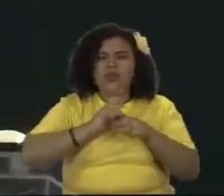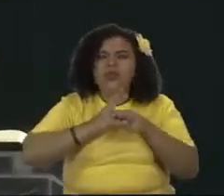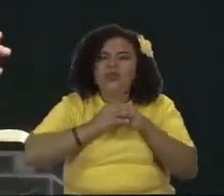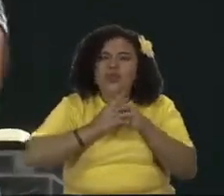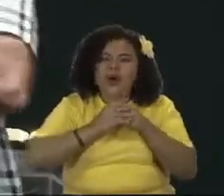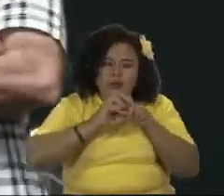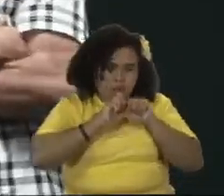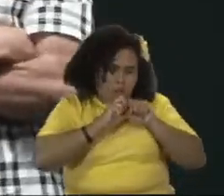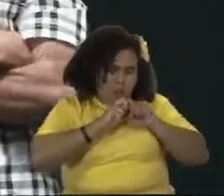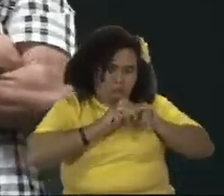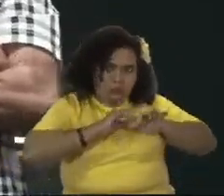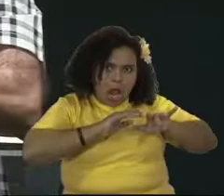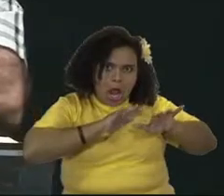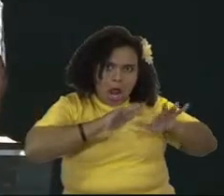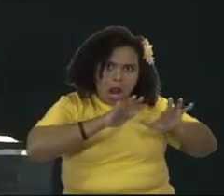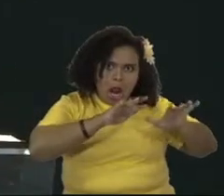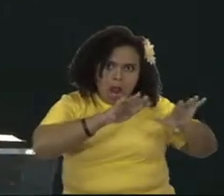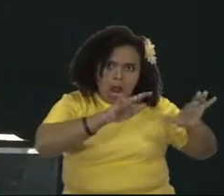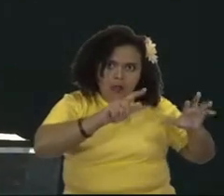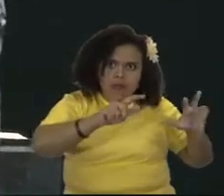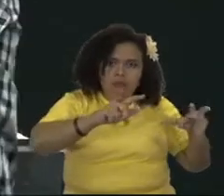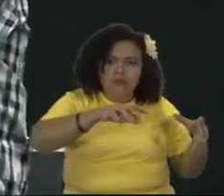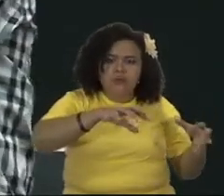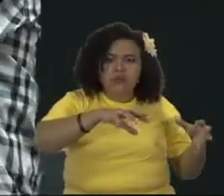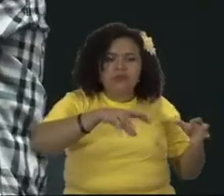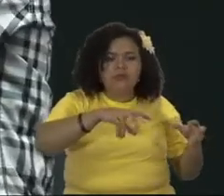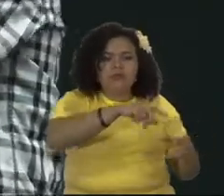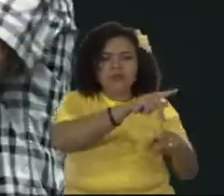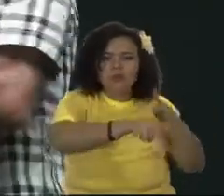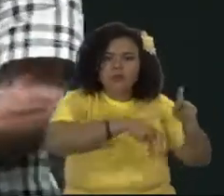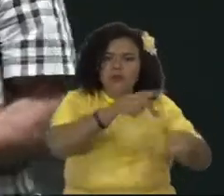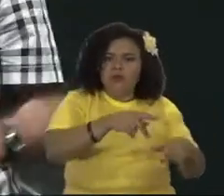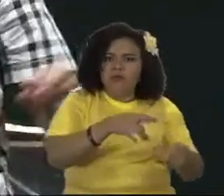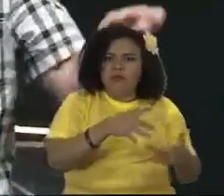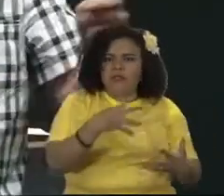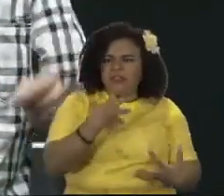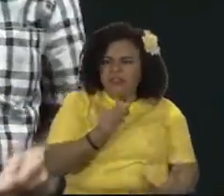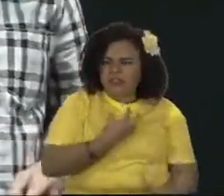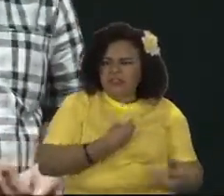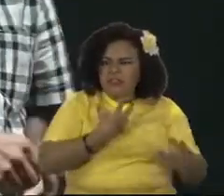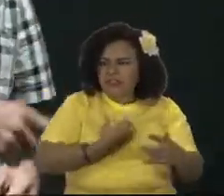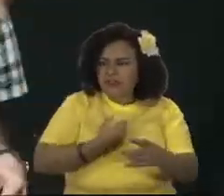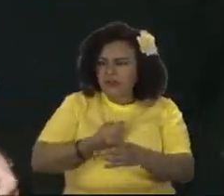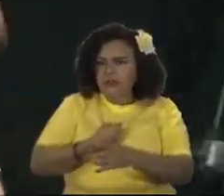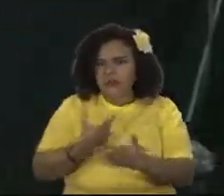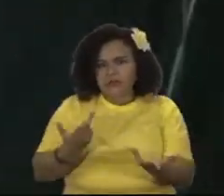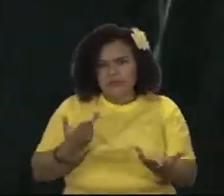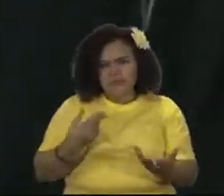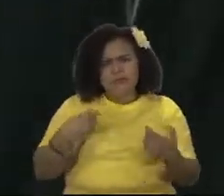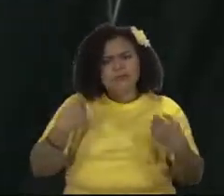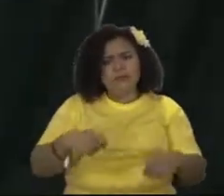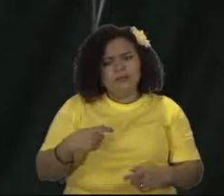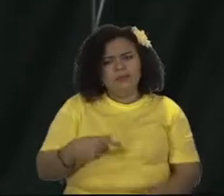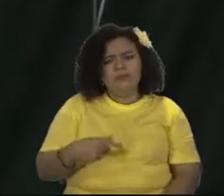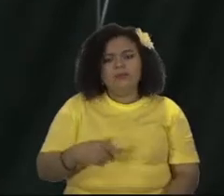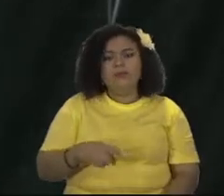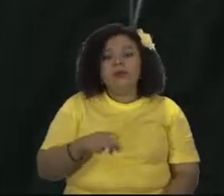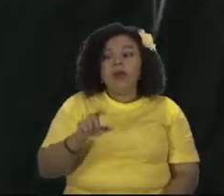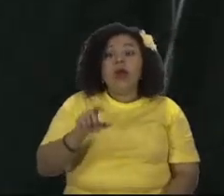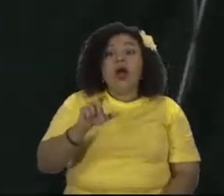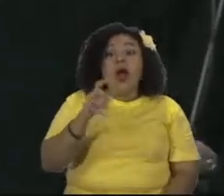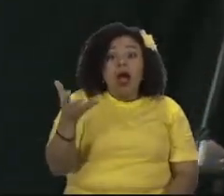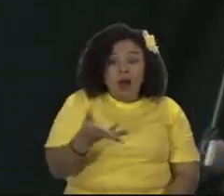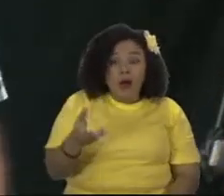how does the nature human tell us? You don't go to the person, you go to your friend. And then